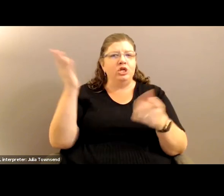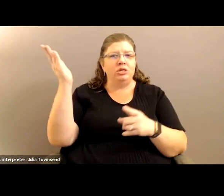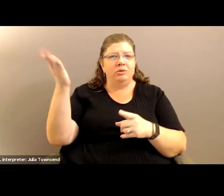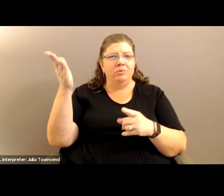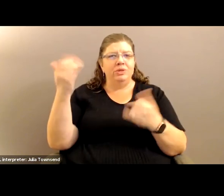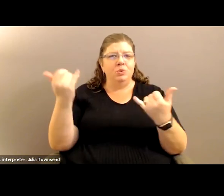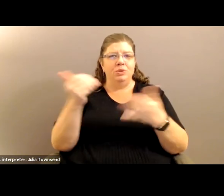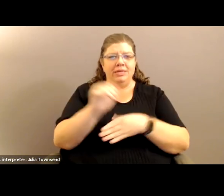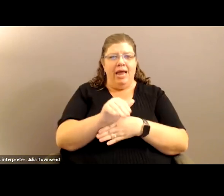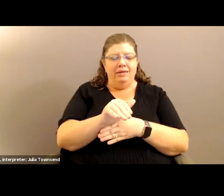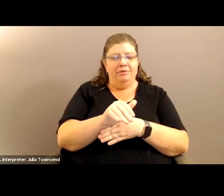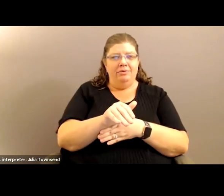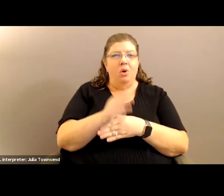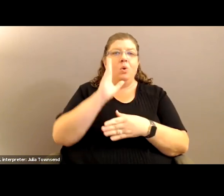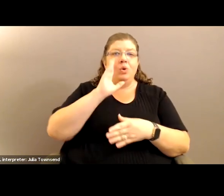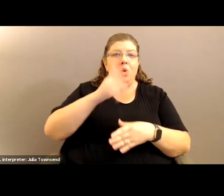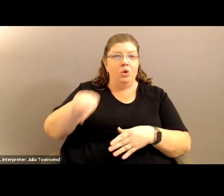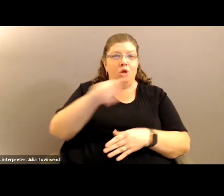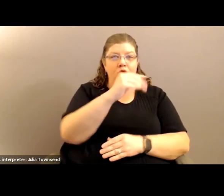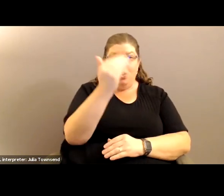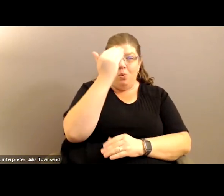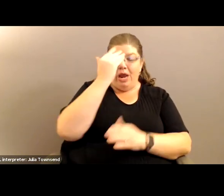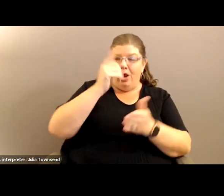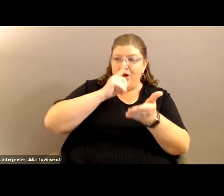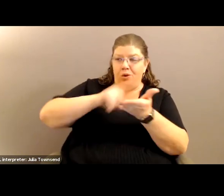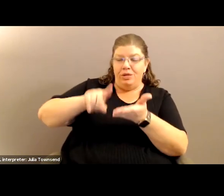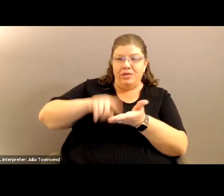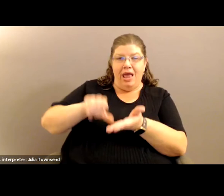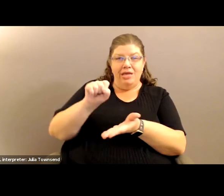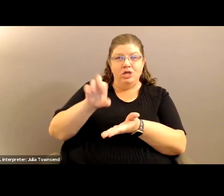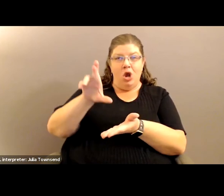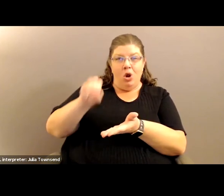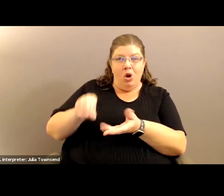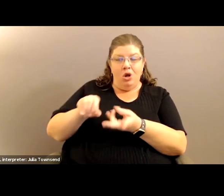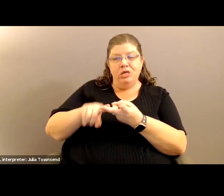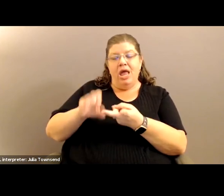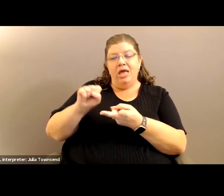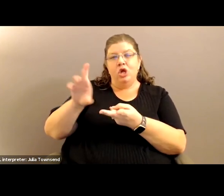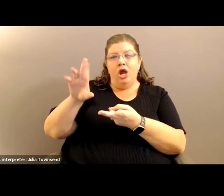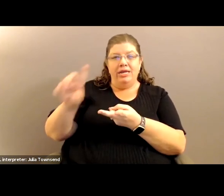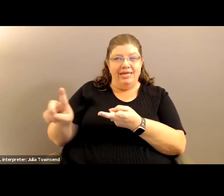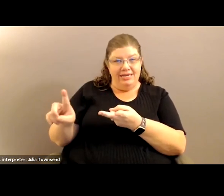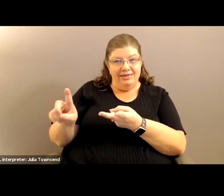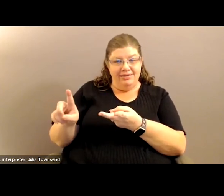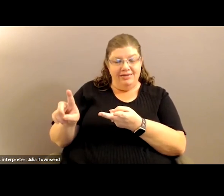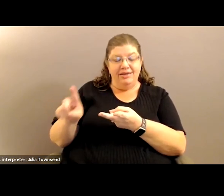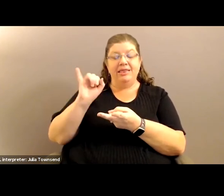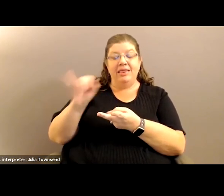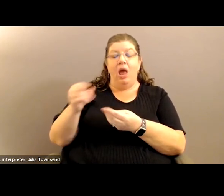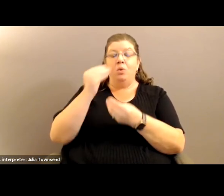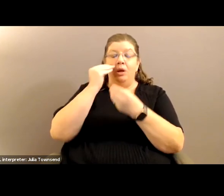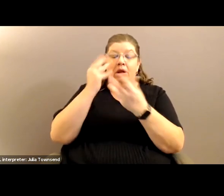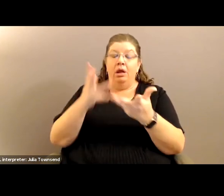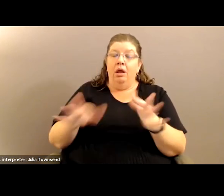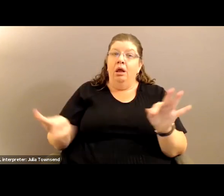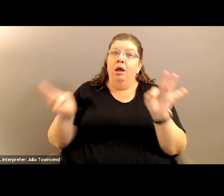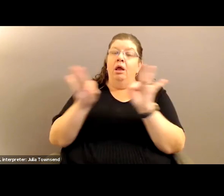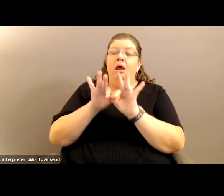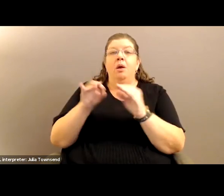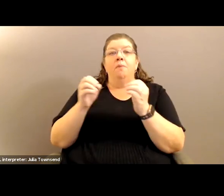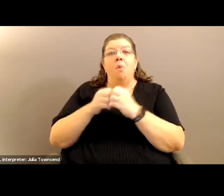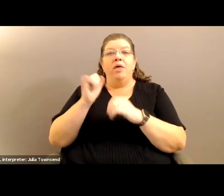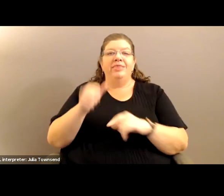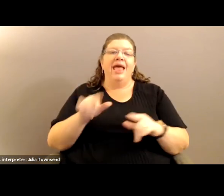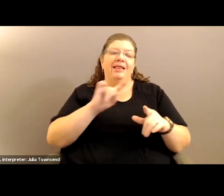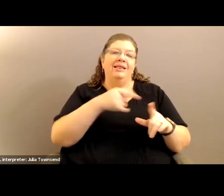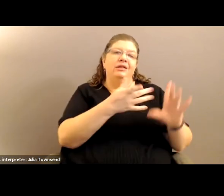because we know that you are aware of the research on sros or srds and how it speaks volumes over the anecdotal stories told